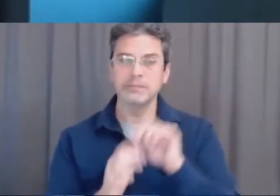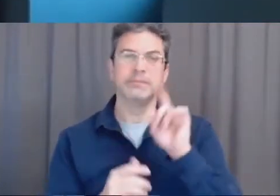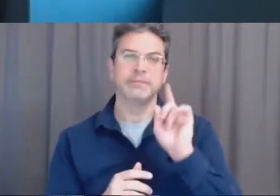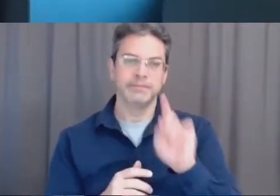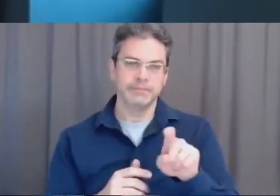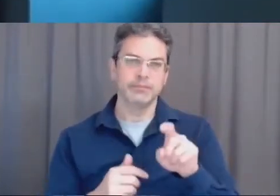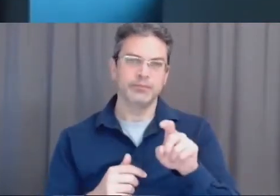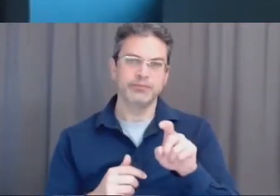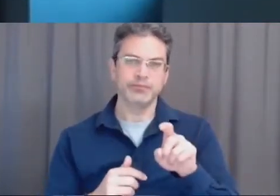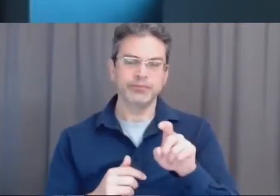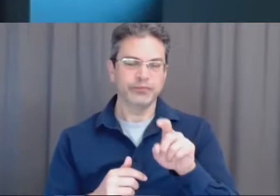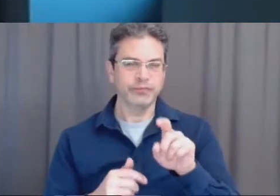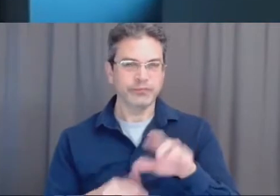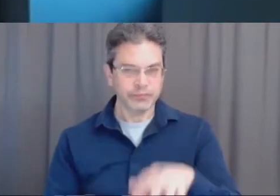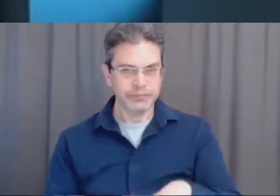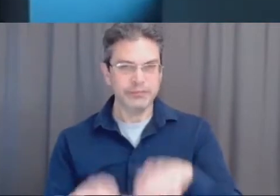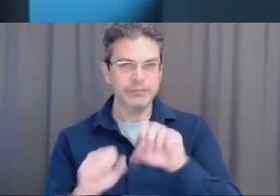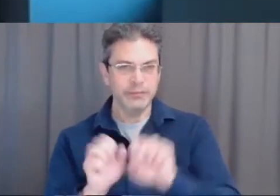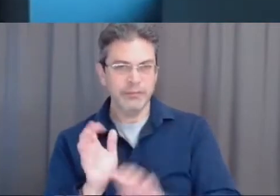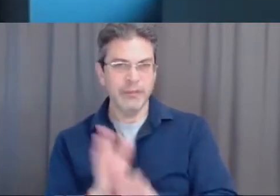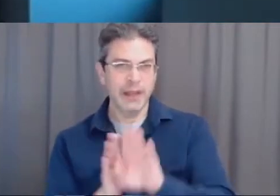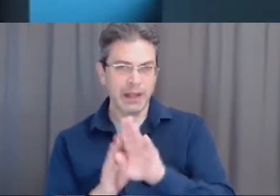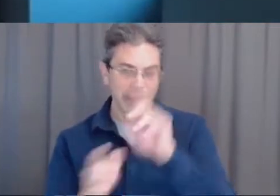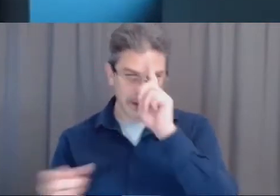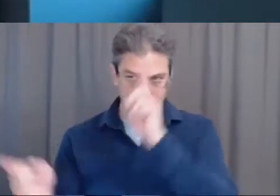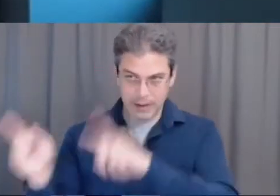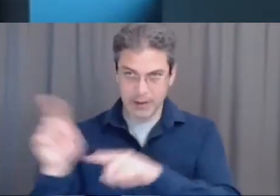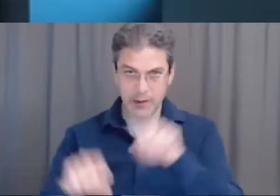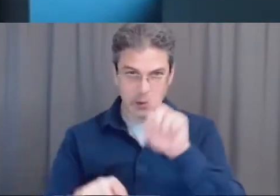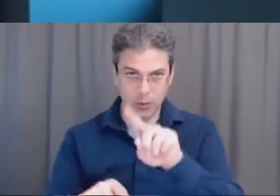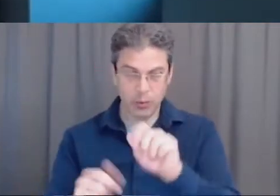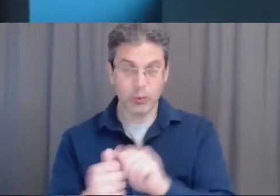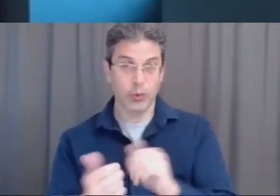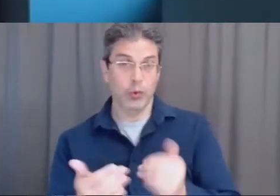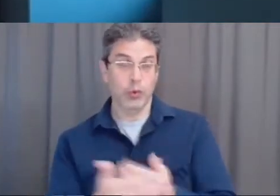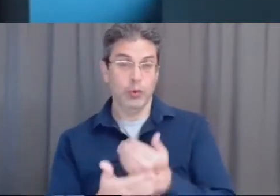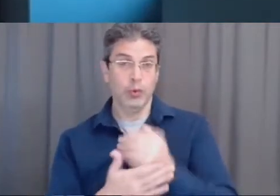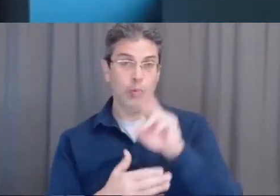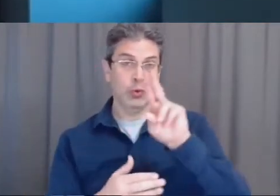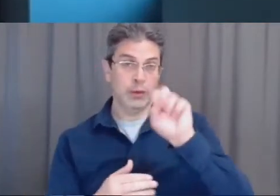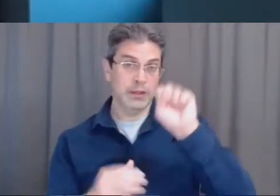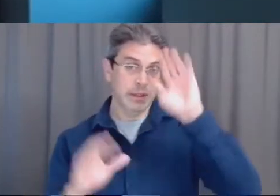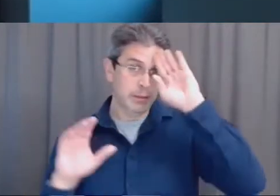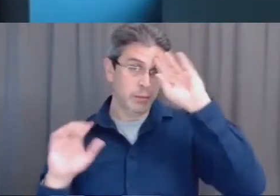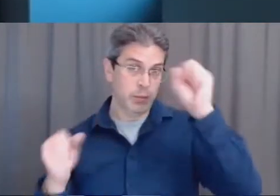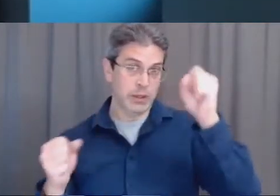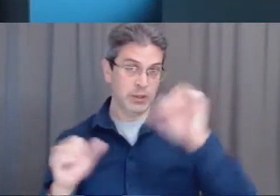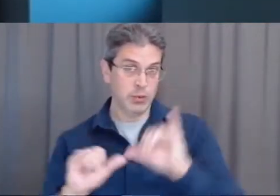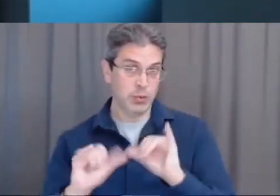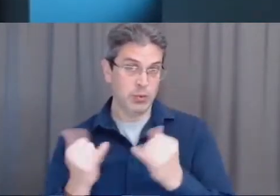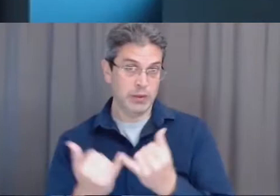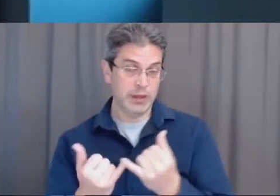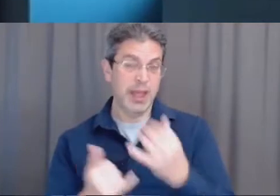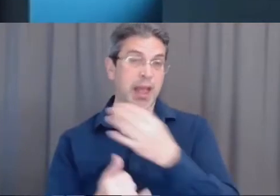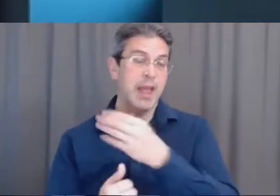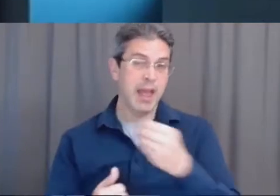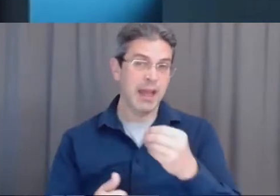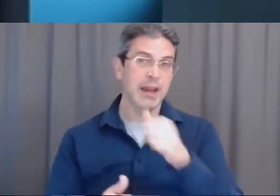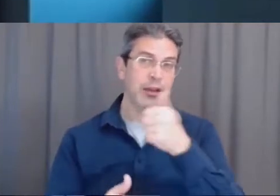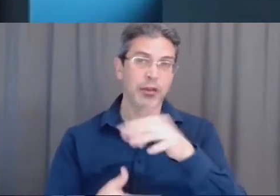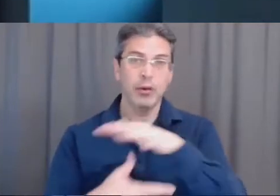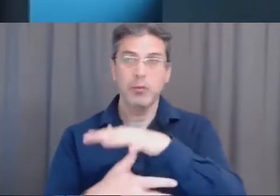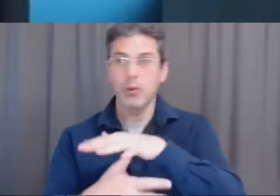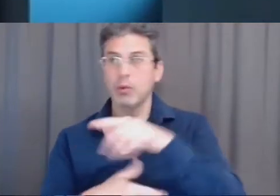facilitate agreement between the new U.S. administration and our other principal allies on a